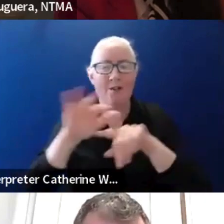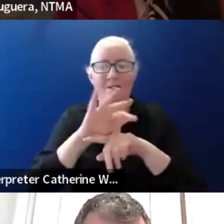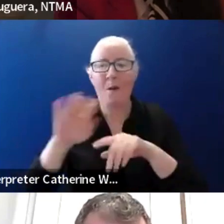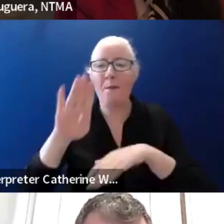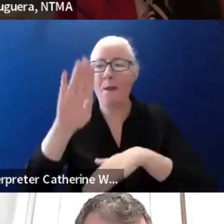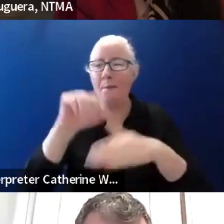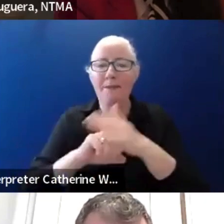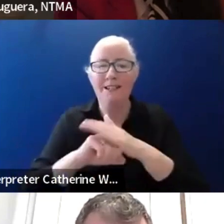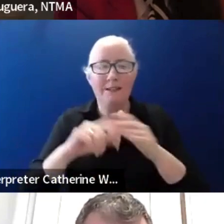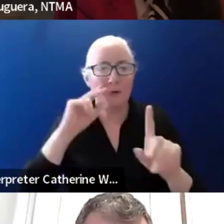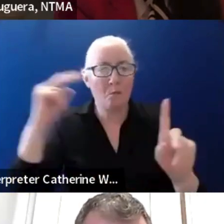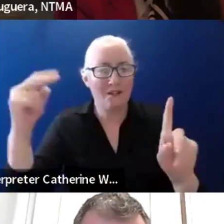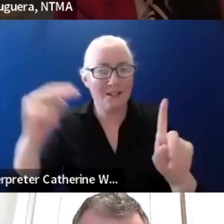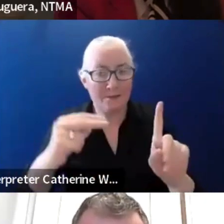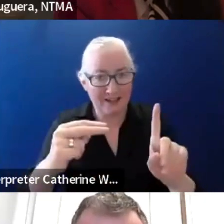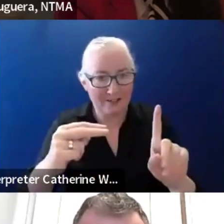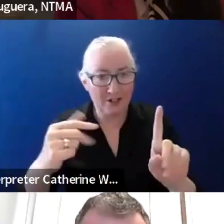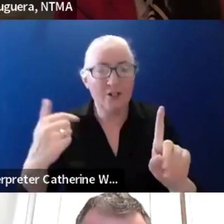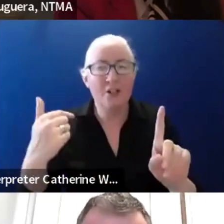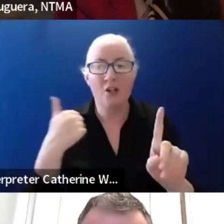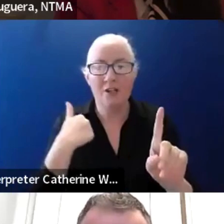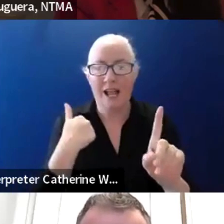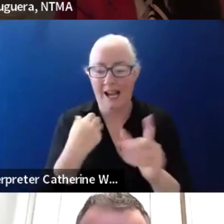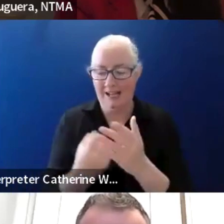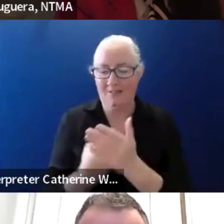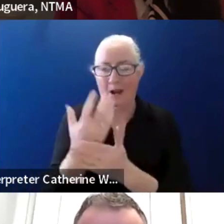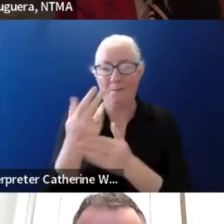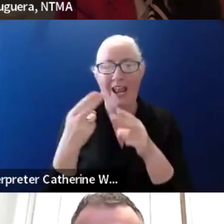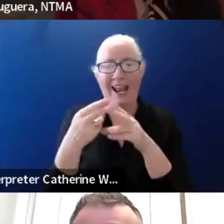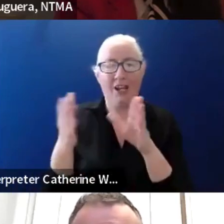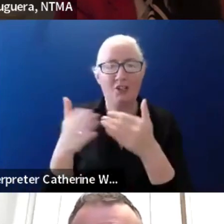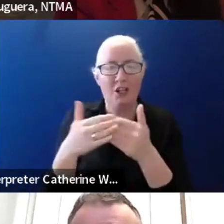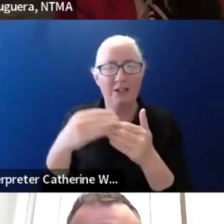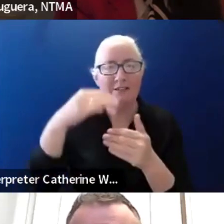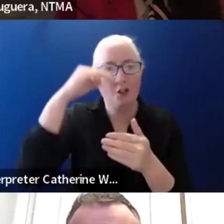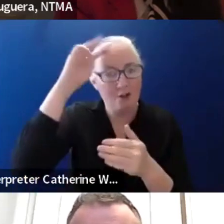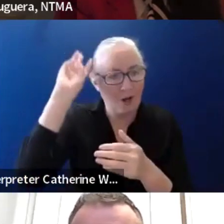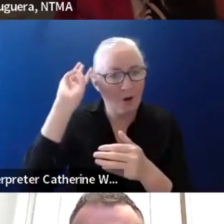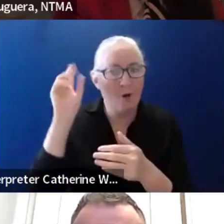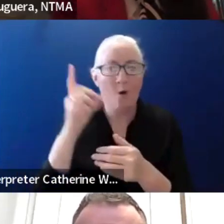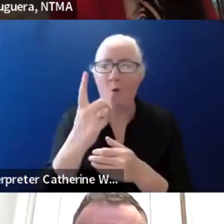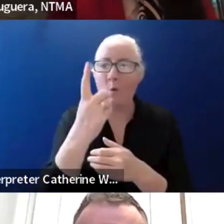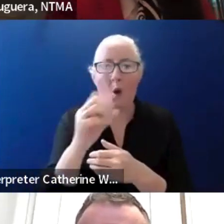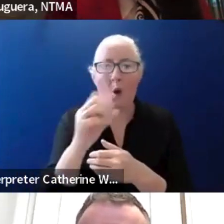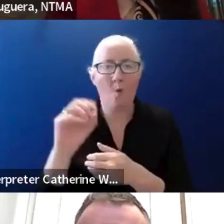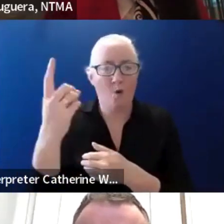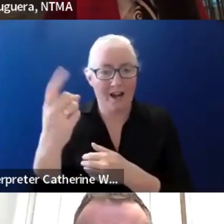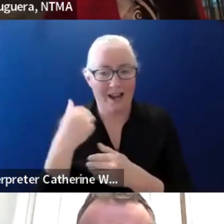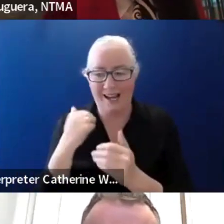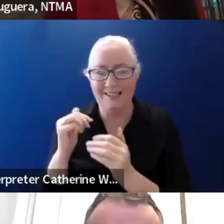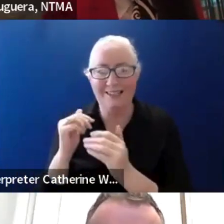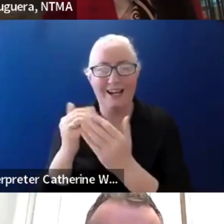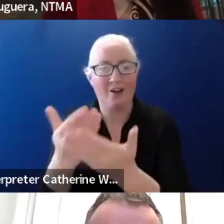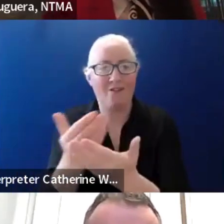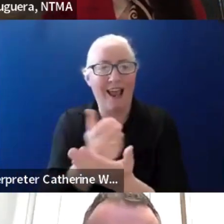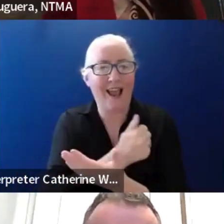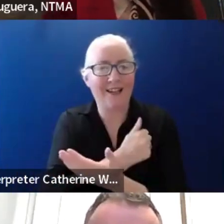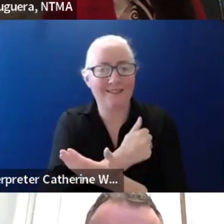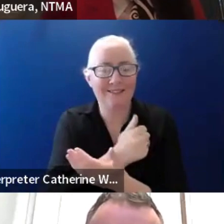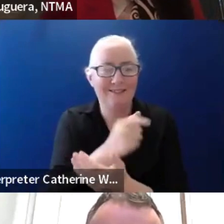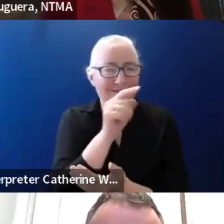perspective. So I've also developed an external Neurodiversity 101, and I've delivered that to a good